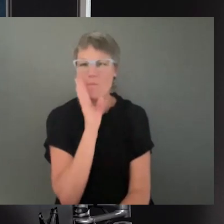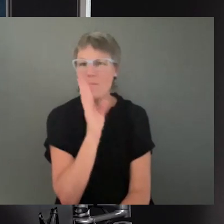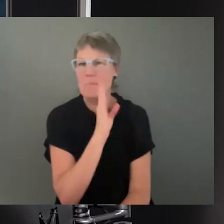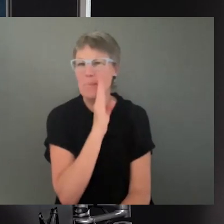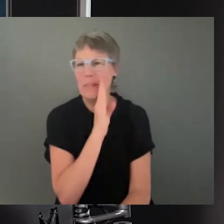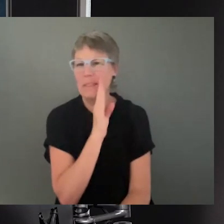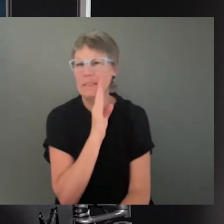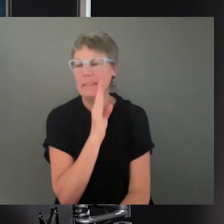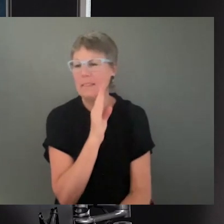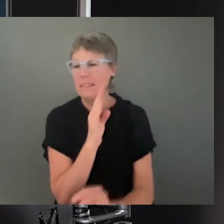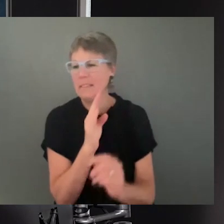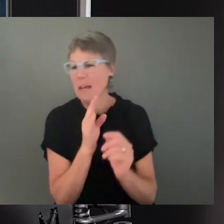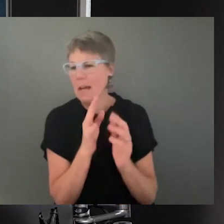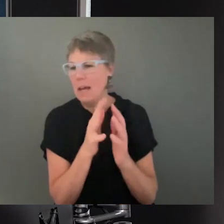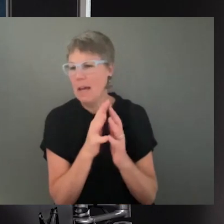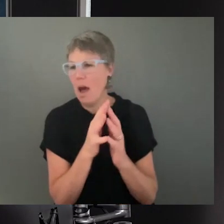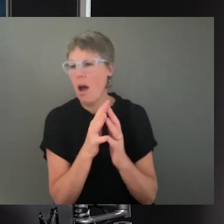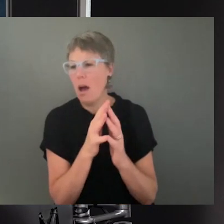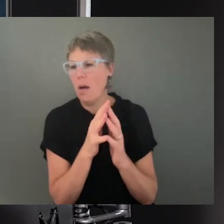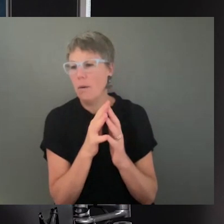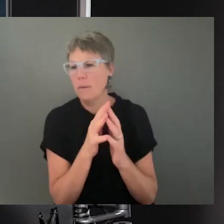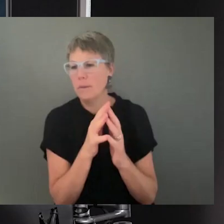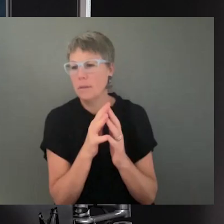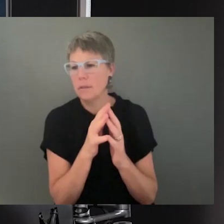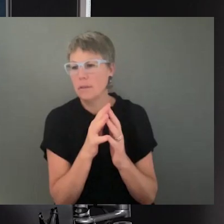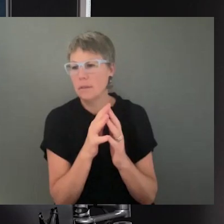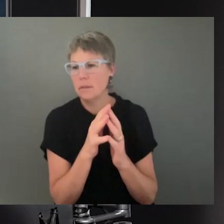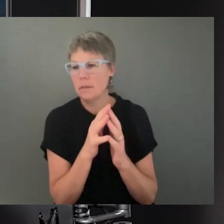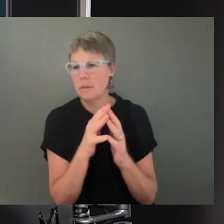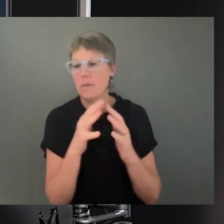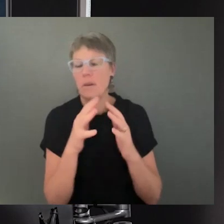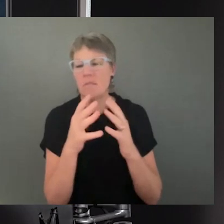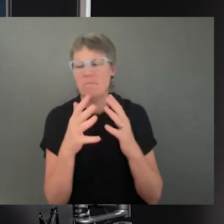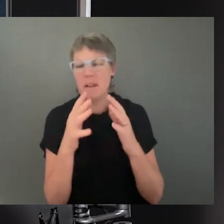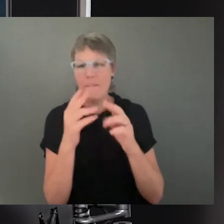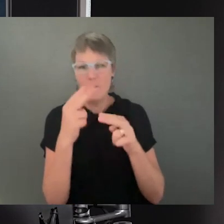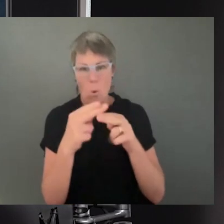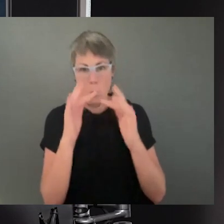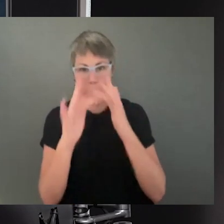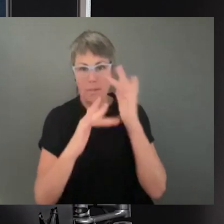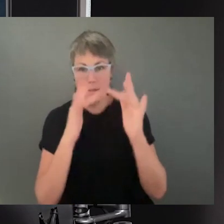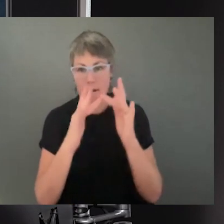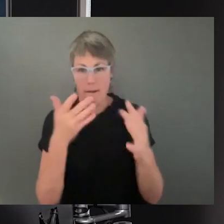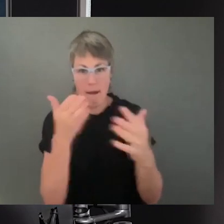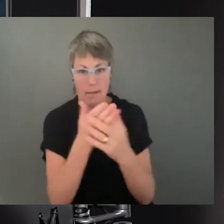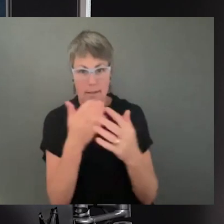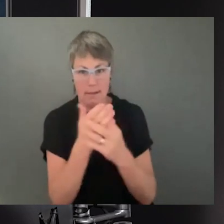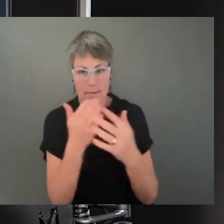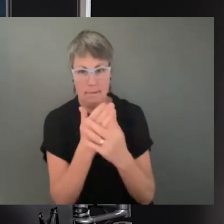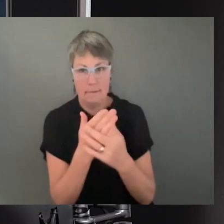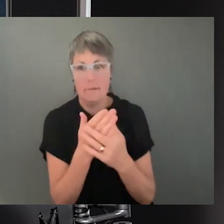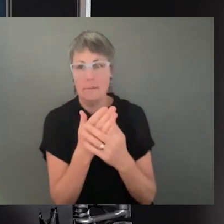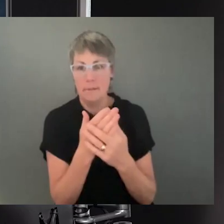the time, but it's about those website accessibility standards that not only are useful for screen